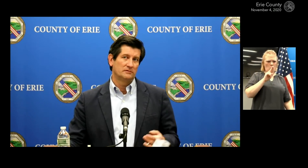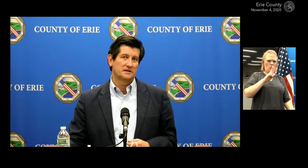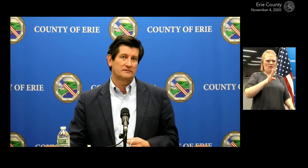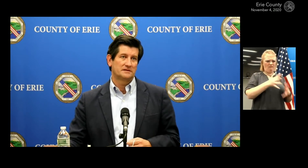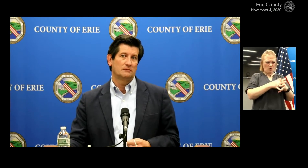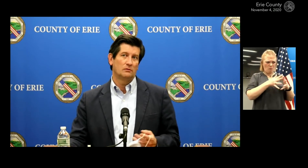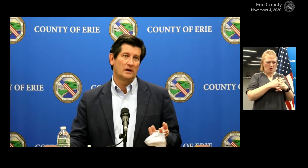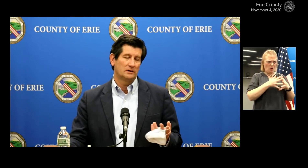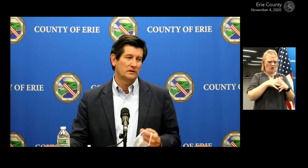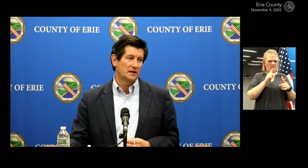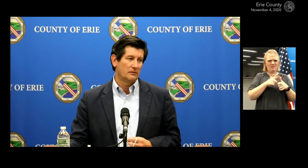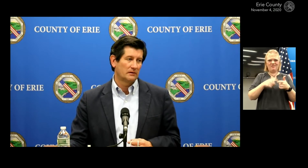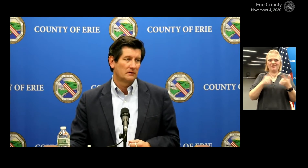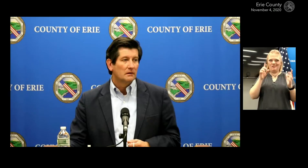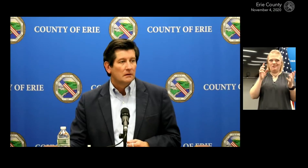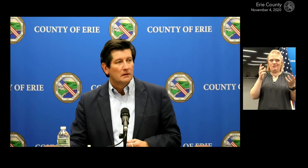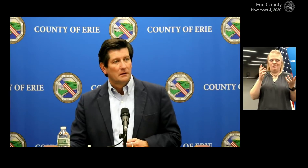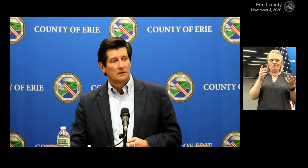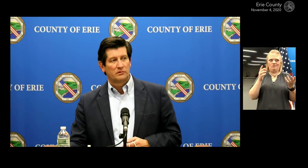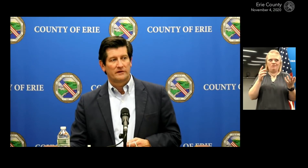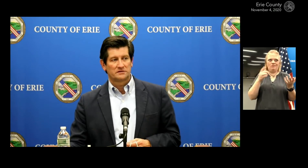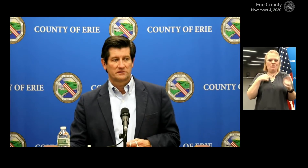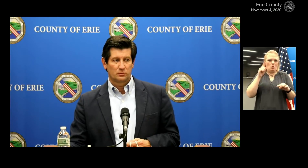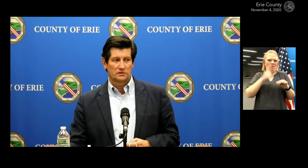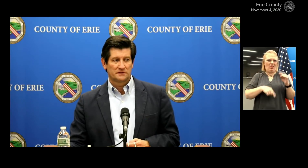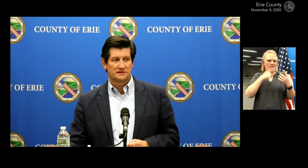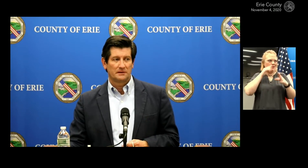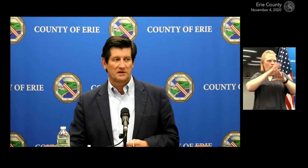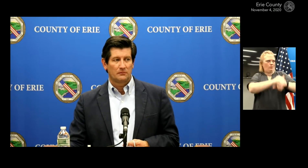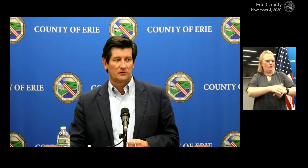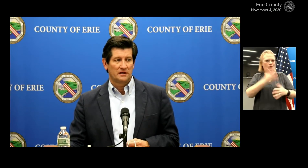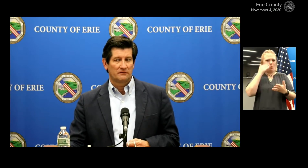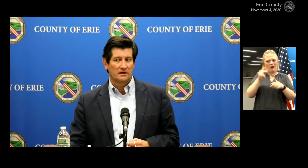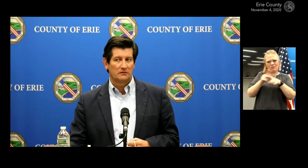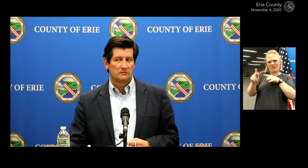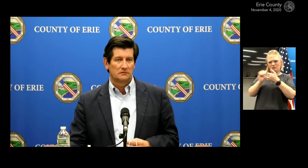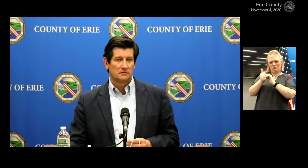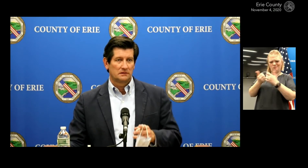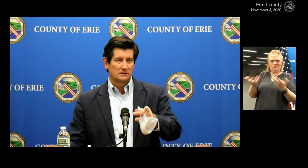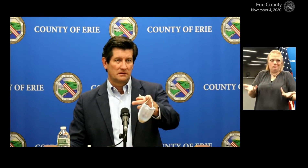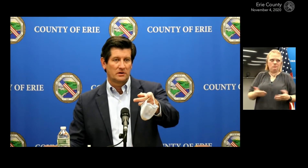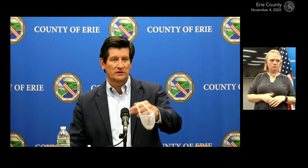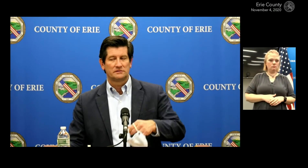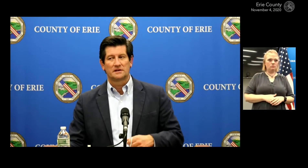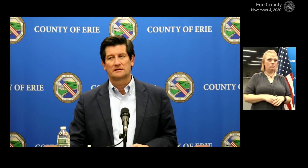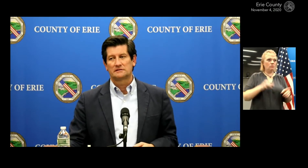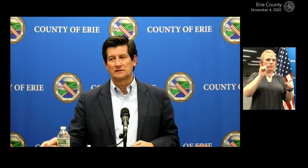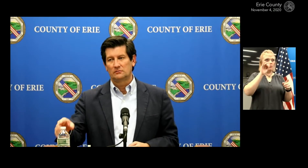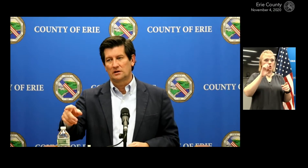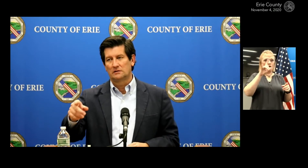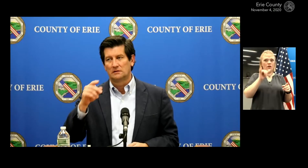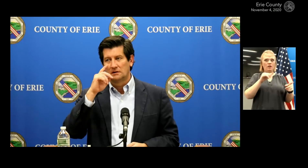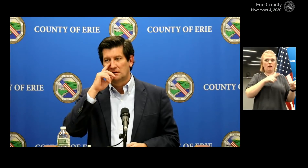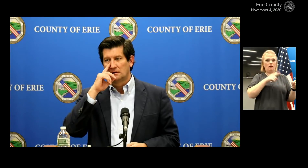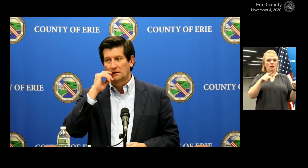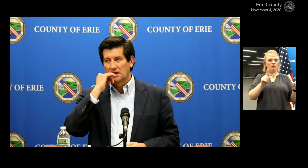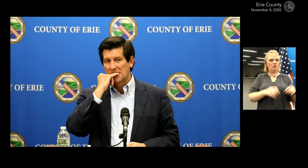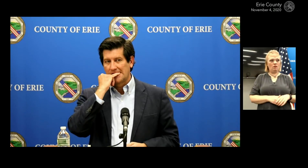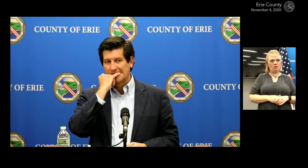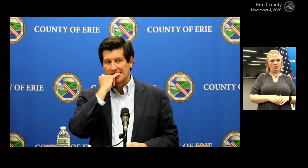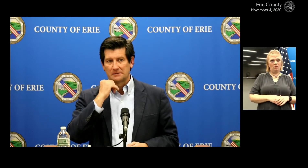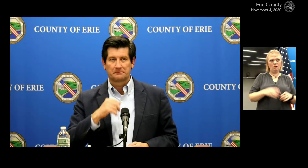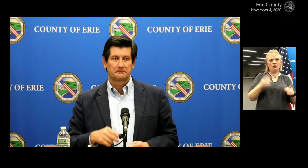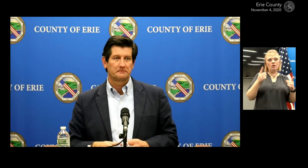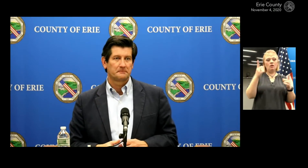then you'd almost have to say, well, why are we allowing professional sports at the same time with the NFL? I think Marley was next, then you, Michael. When